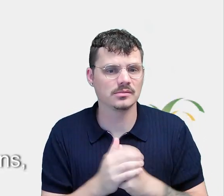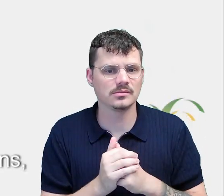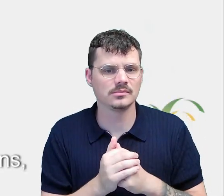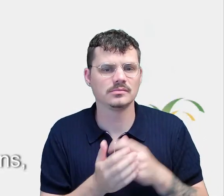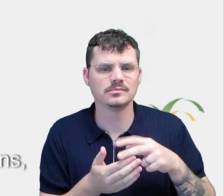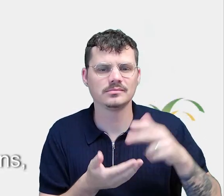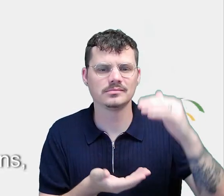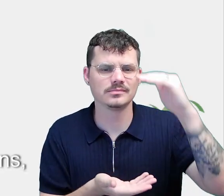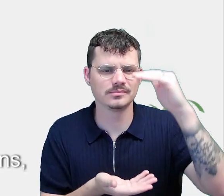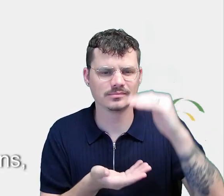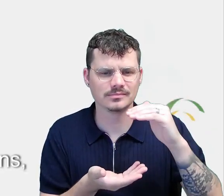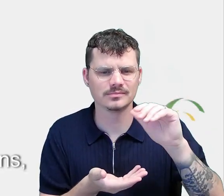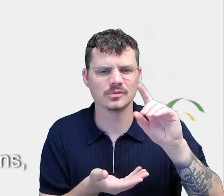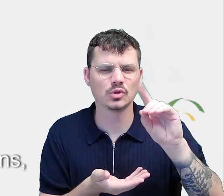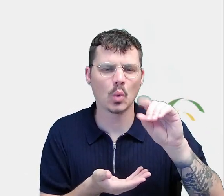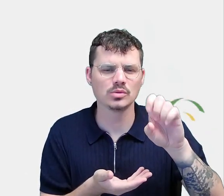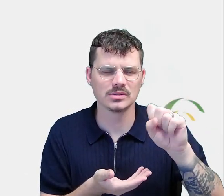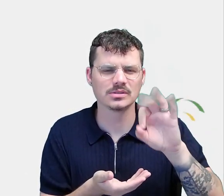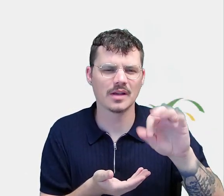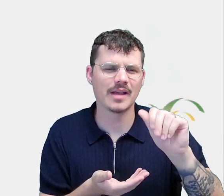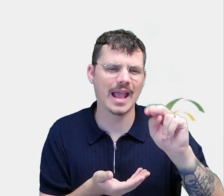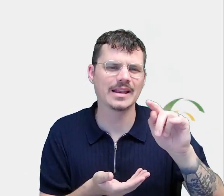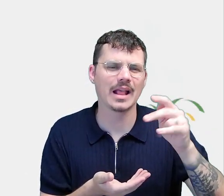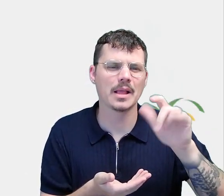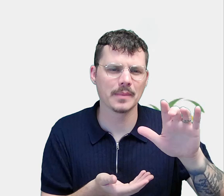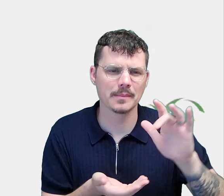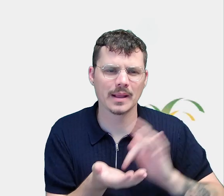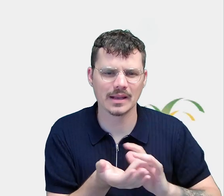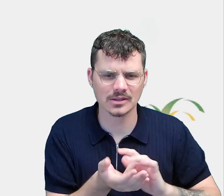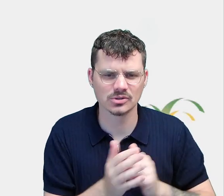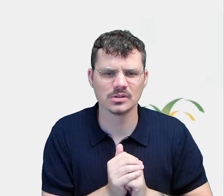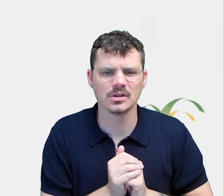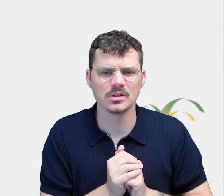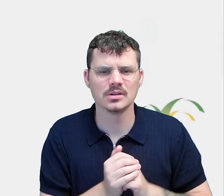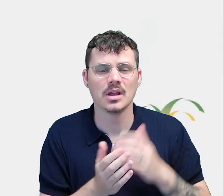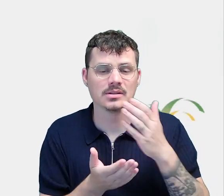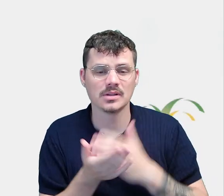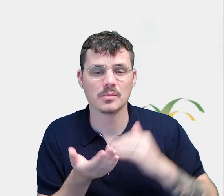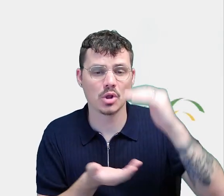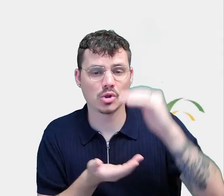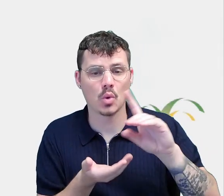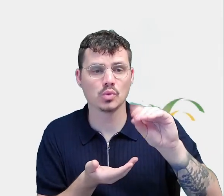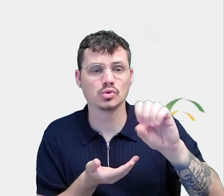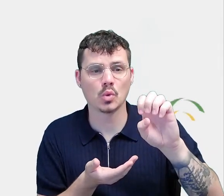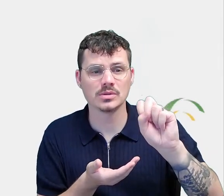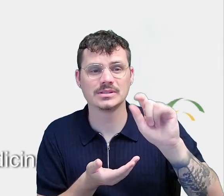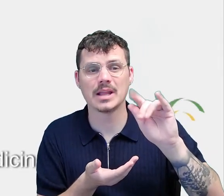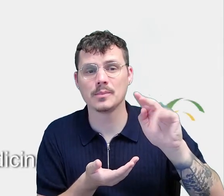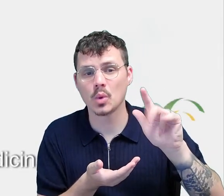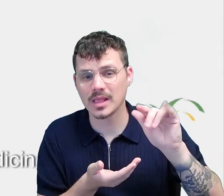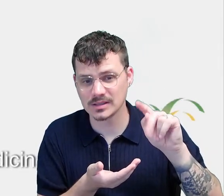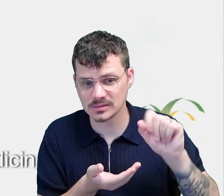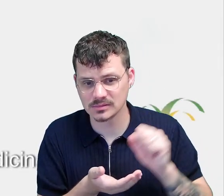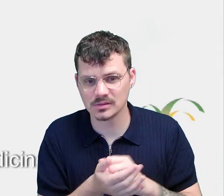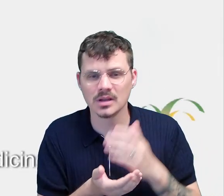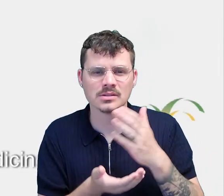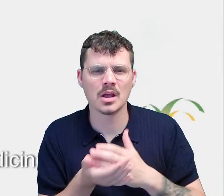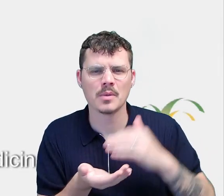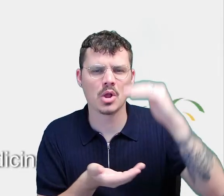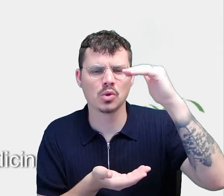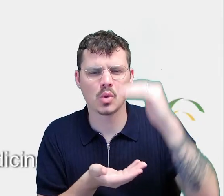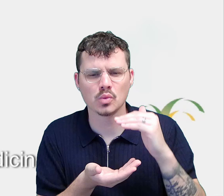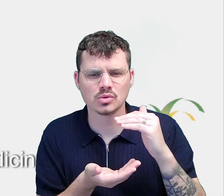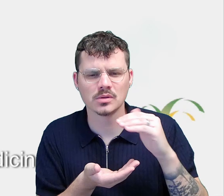of anti-epileptic medications, seizure medicines, some low-dose stimulants, and some